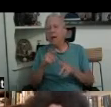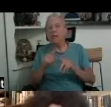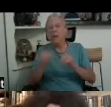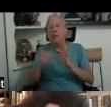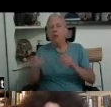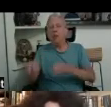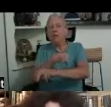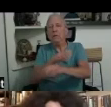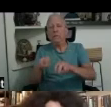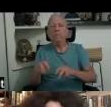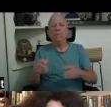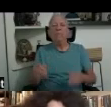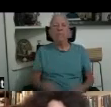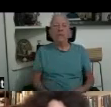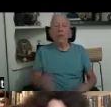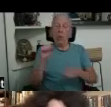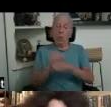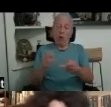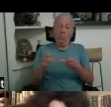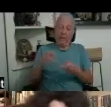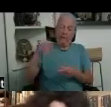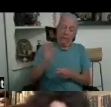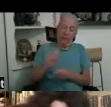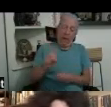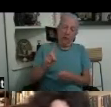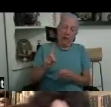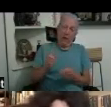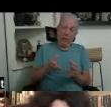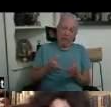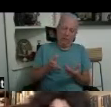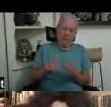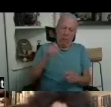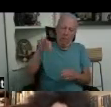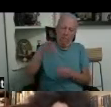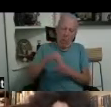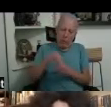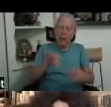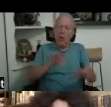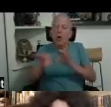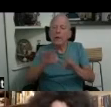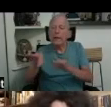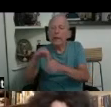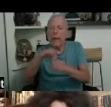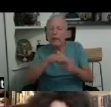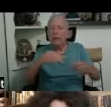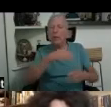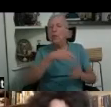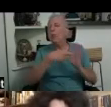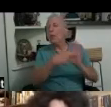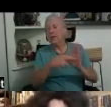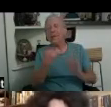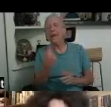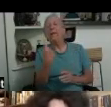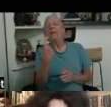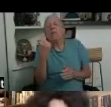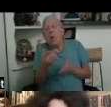Workplace democracy through voting or electing representatives is just one way to practice cooperation